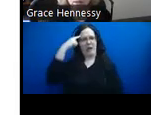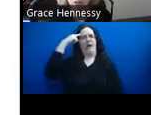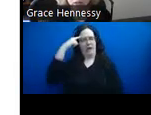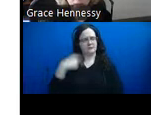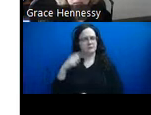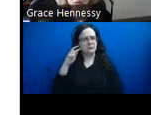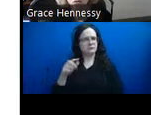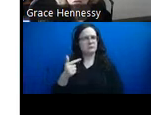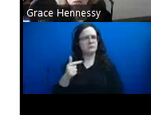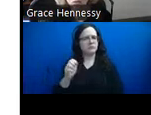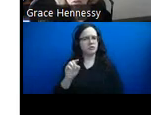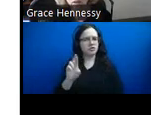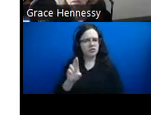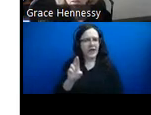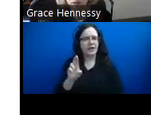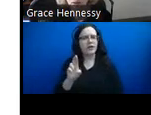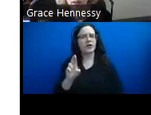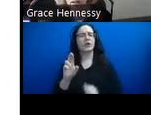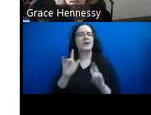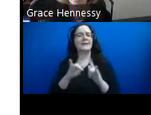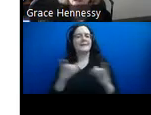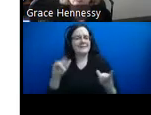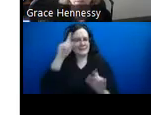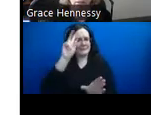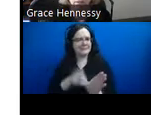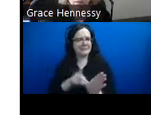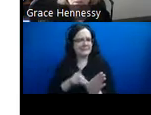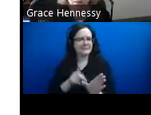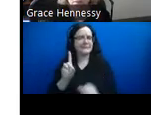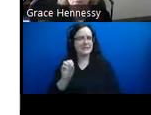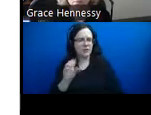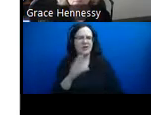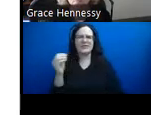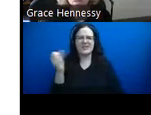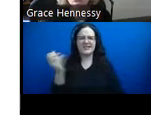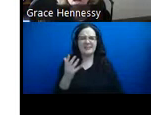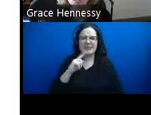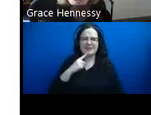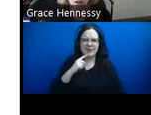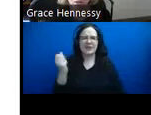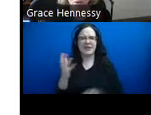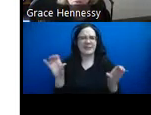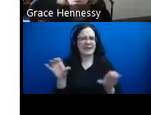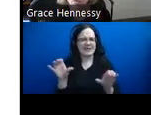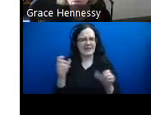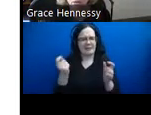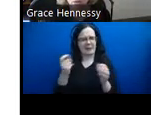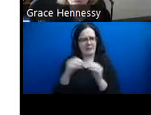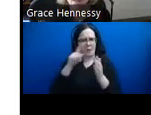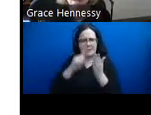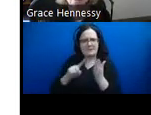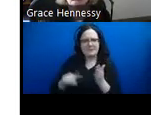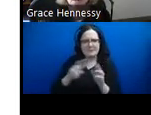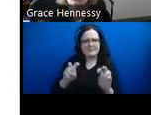co-occurring psychiatric disorders, gambling severity, and gambling activity a little bit deeper. So fast forward 34 years